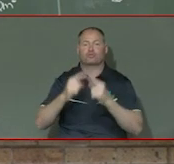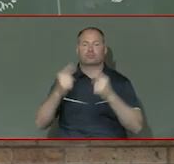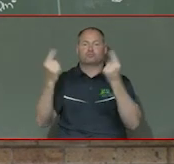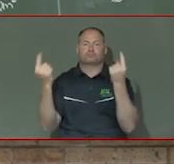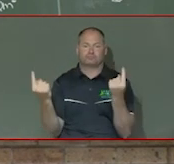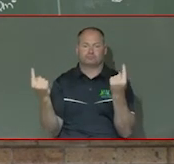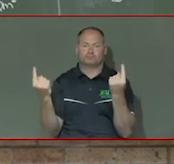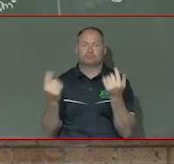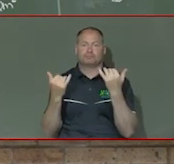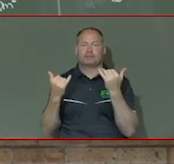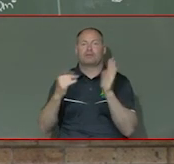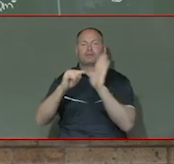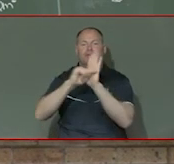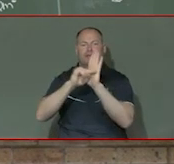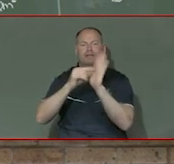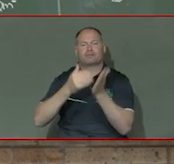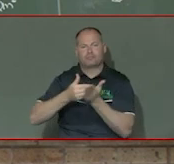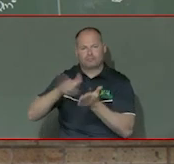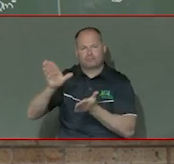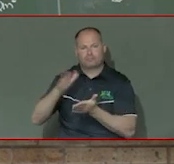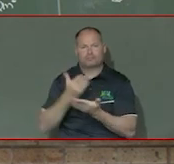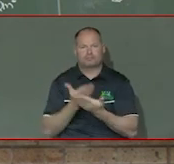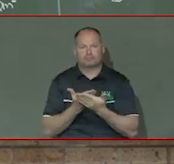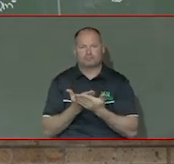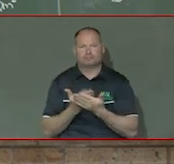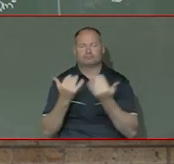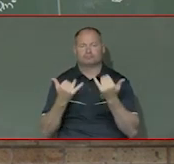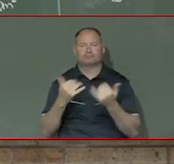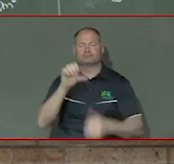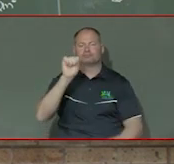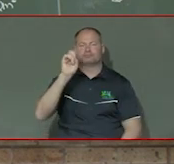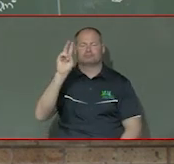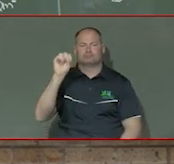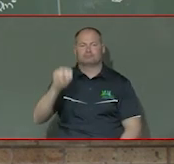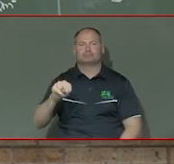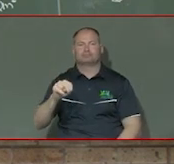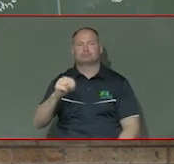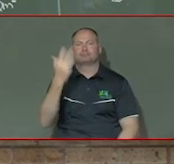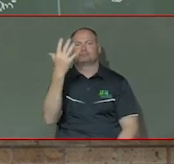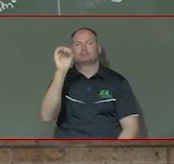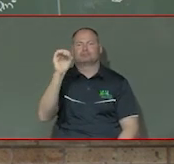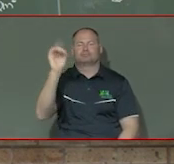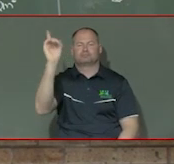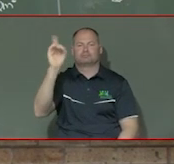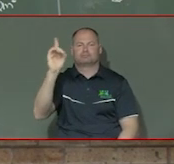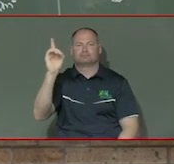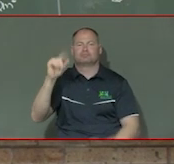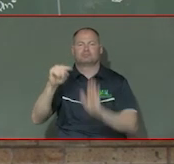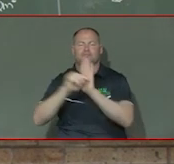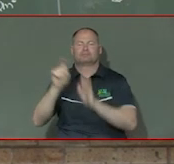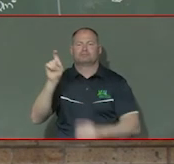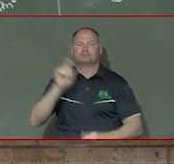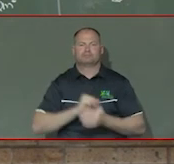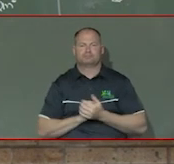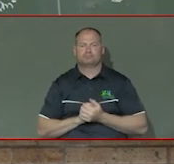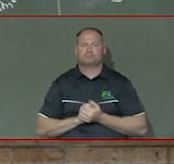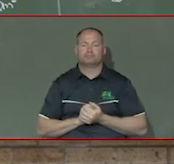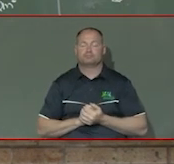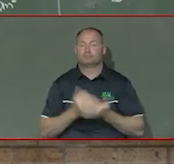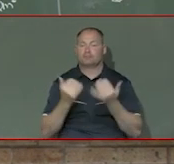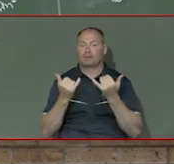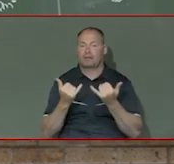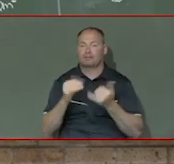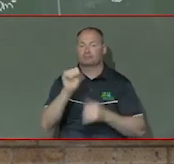can take out the negative. So it becomes the sine of negative 90 degrees minus x. But the sine of negative an